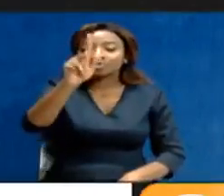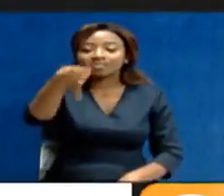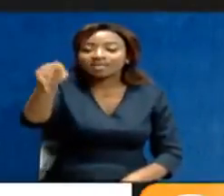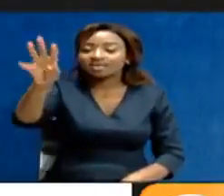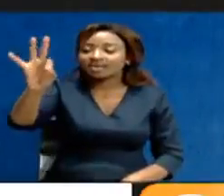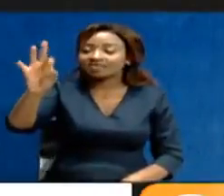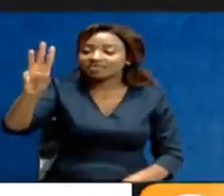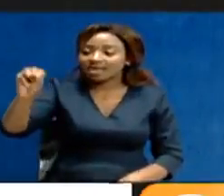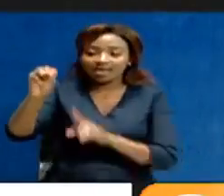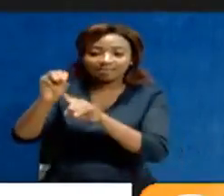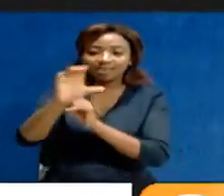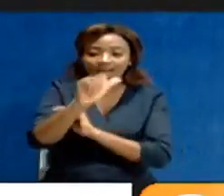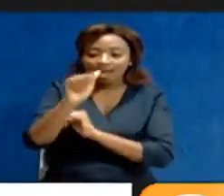Act,